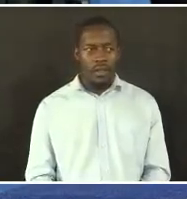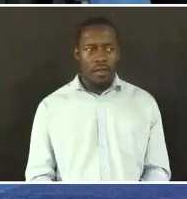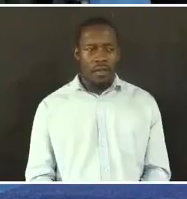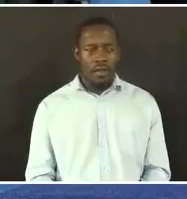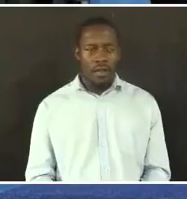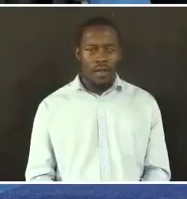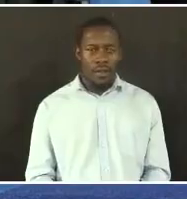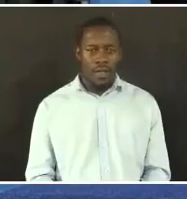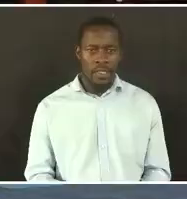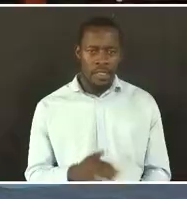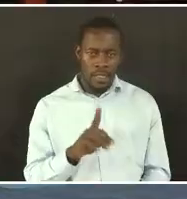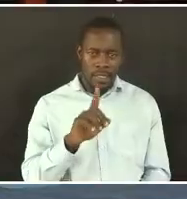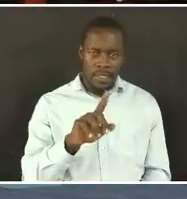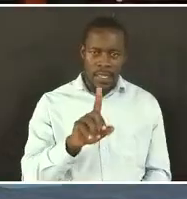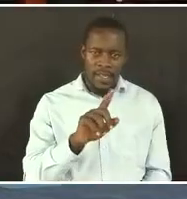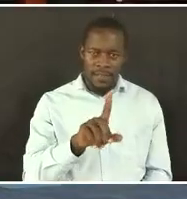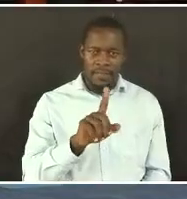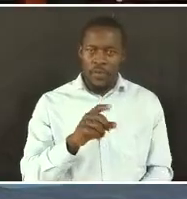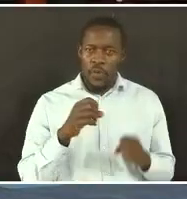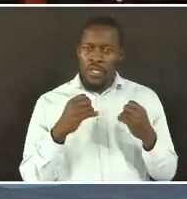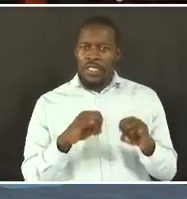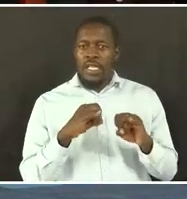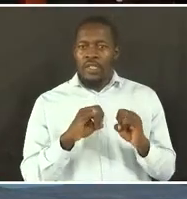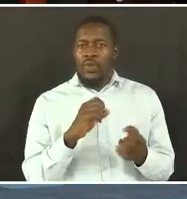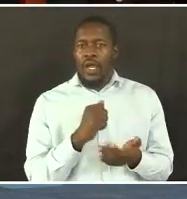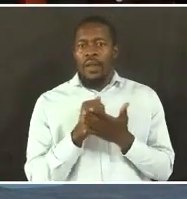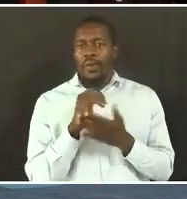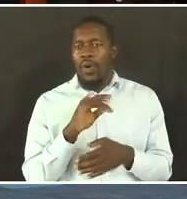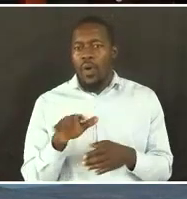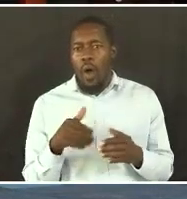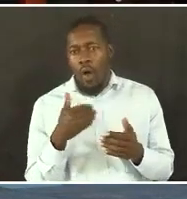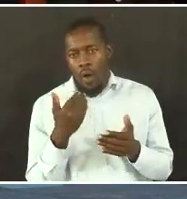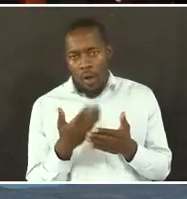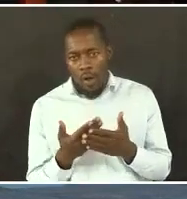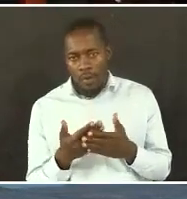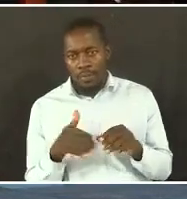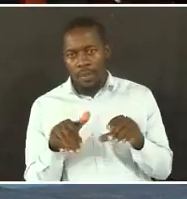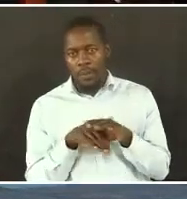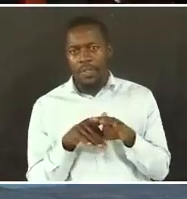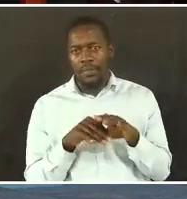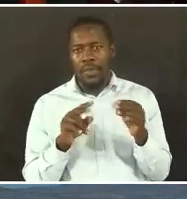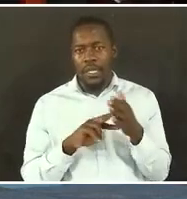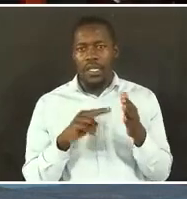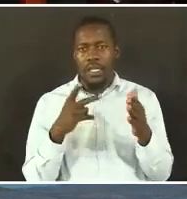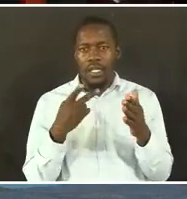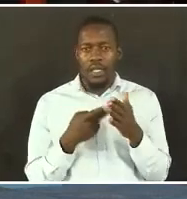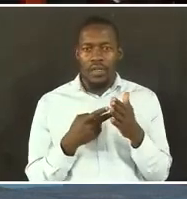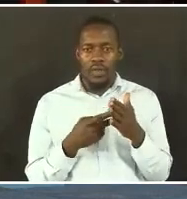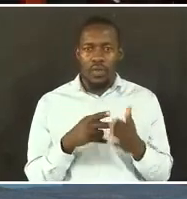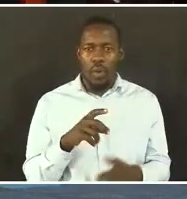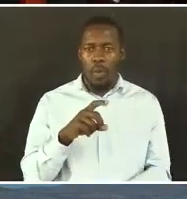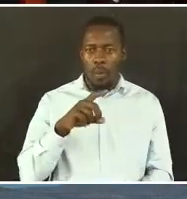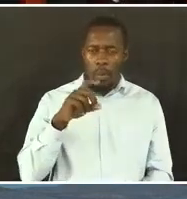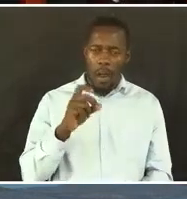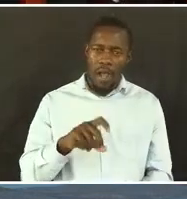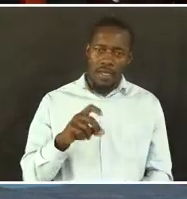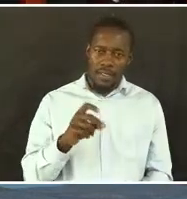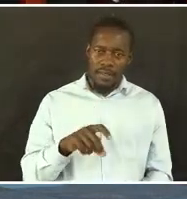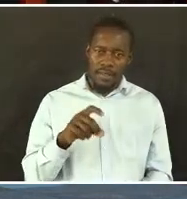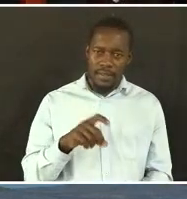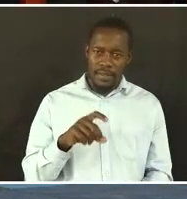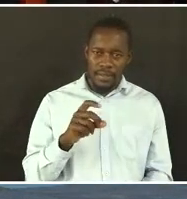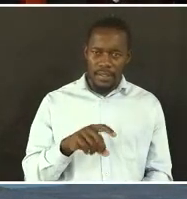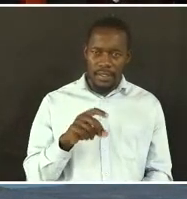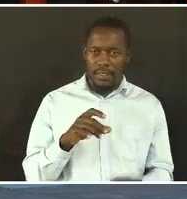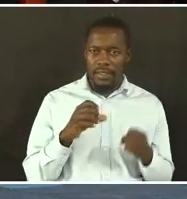attending to them at their points of need. So you'll meet people who are not Christians. You'll meet those who are Christians. They don't